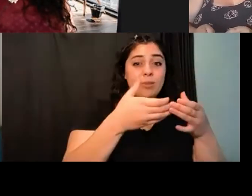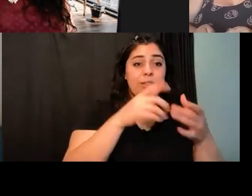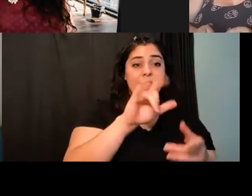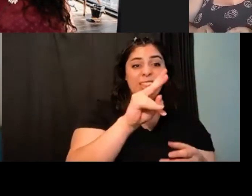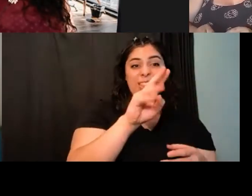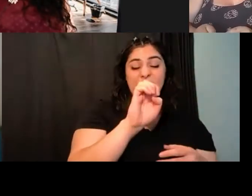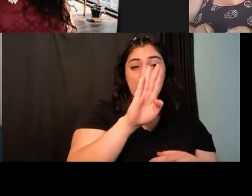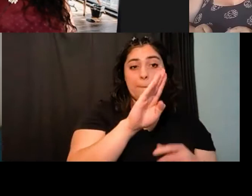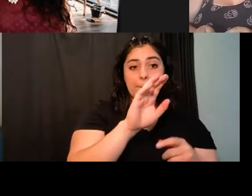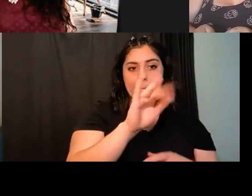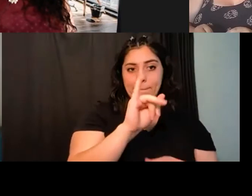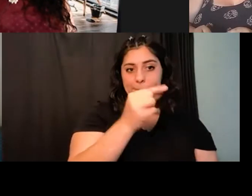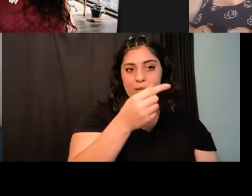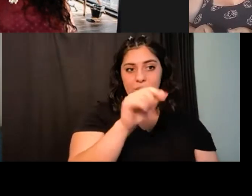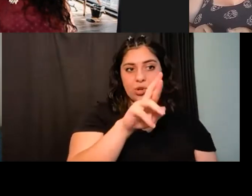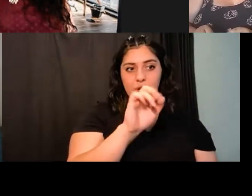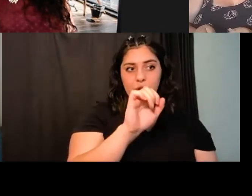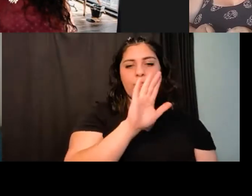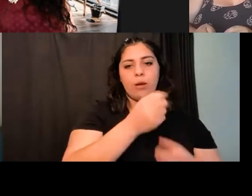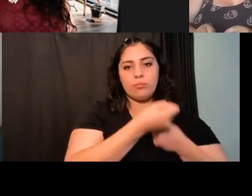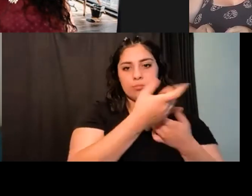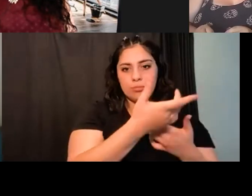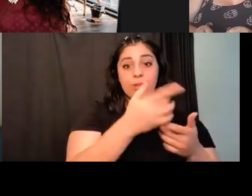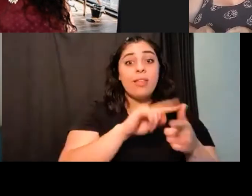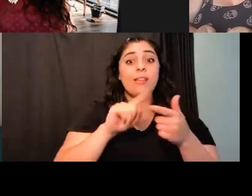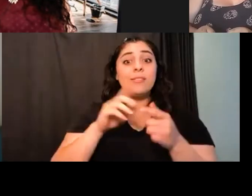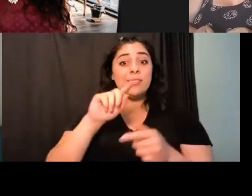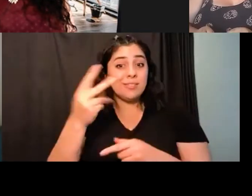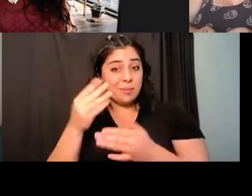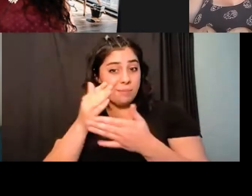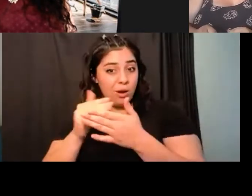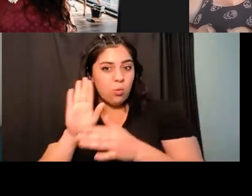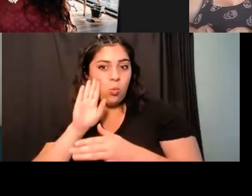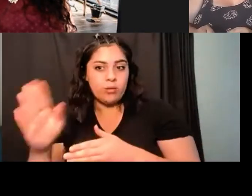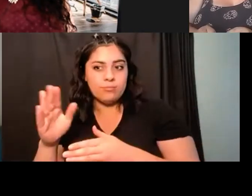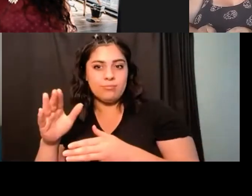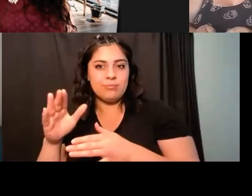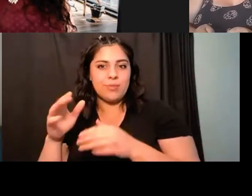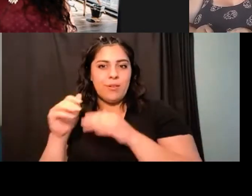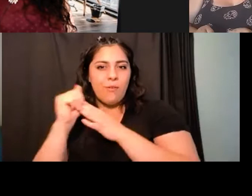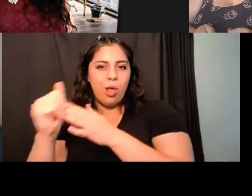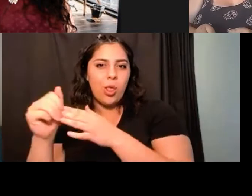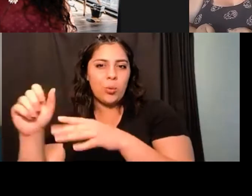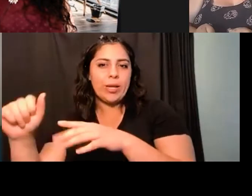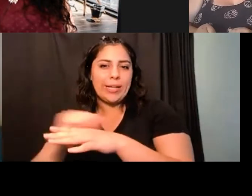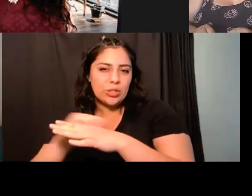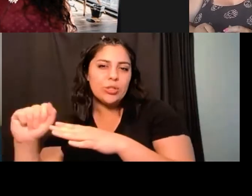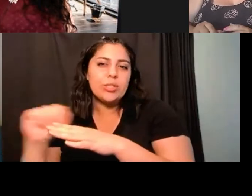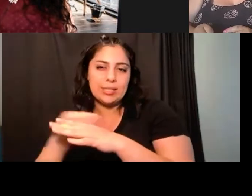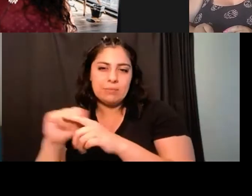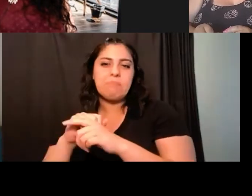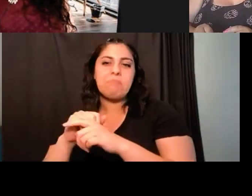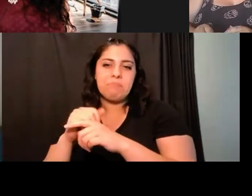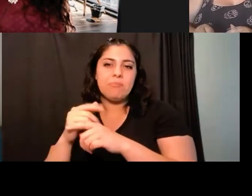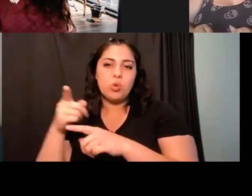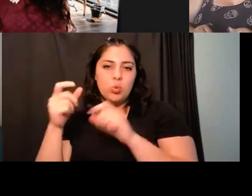second part, they are going to lead us through some writing exercises so that you can do some self-expression of your own. If